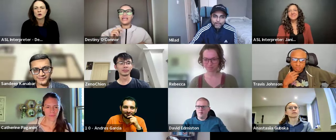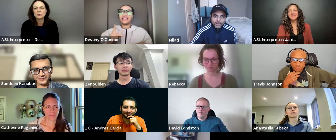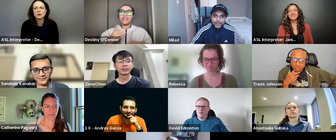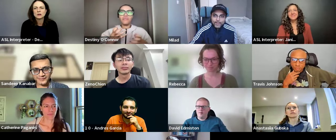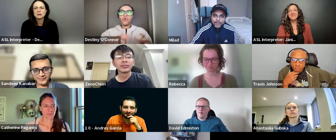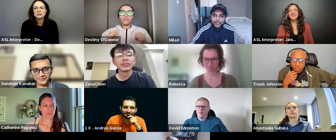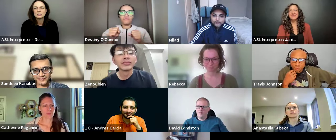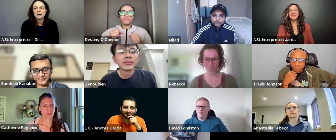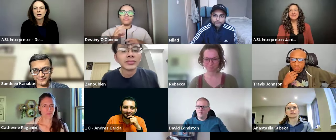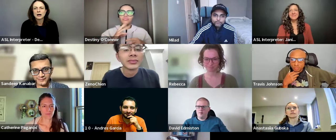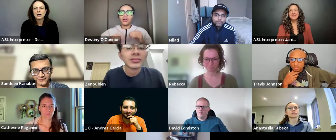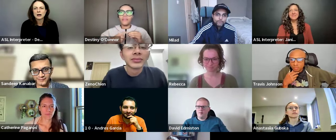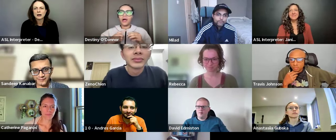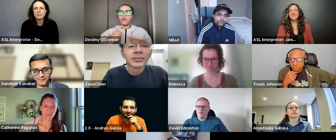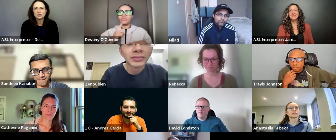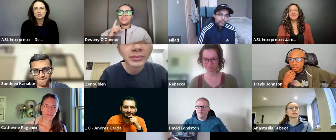right, so